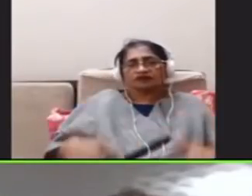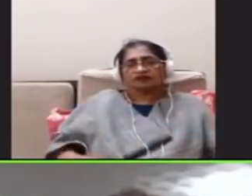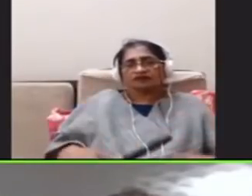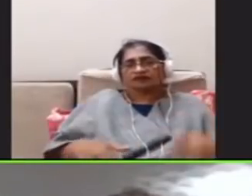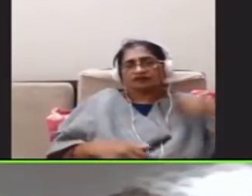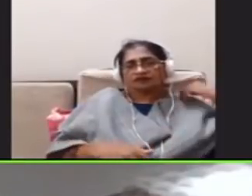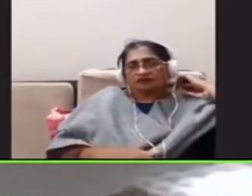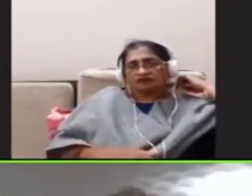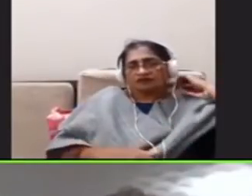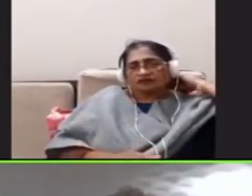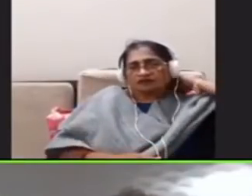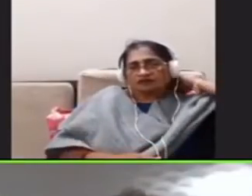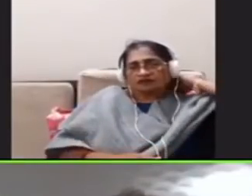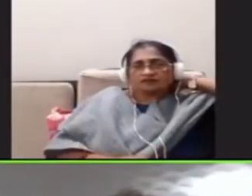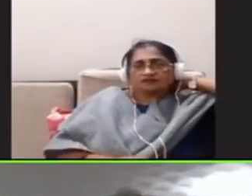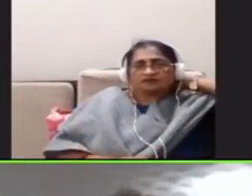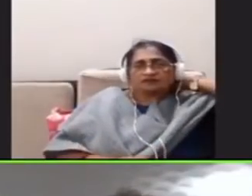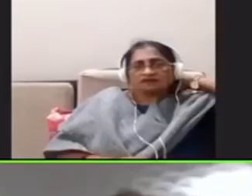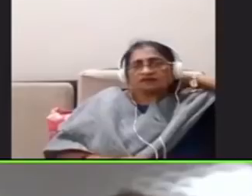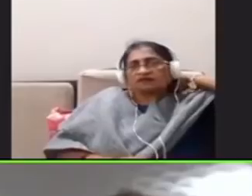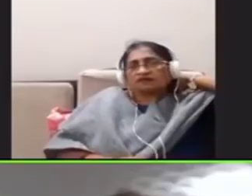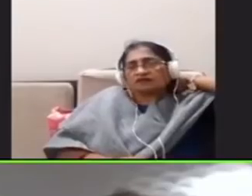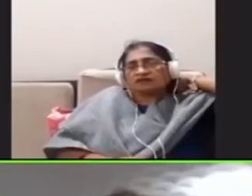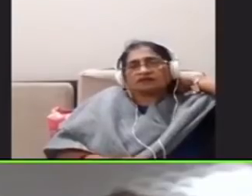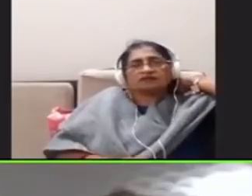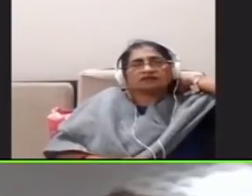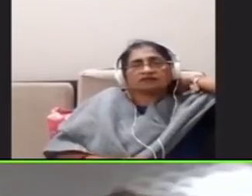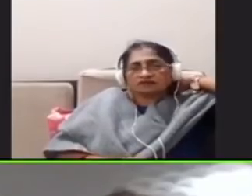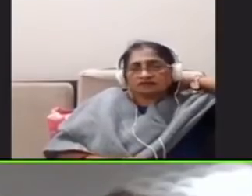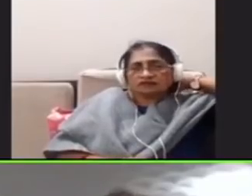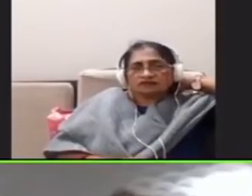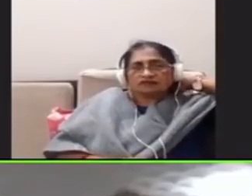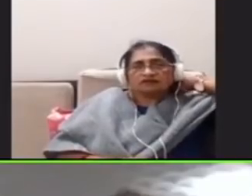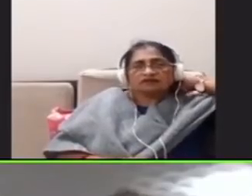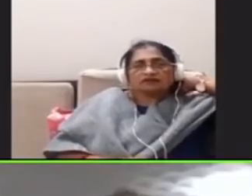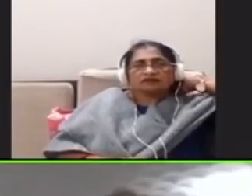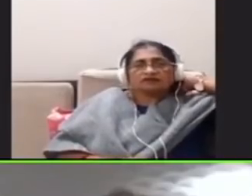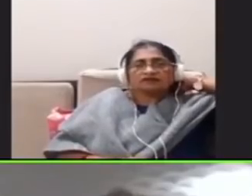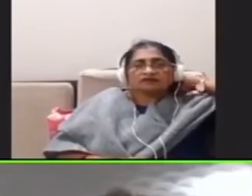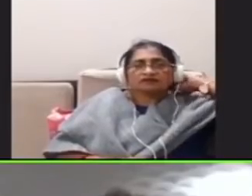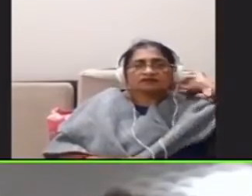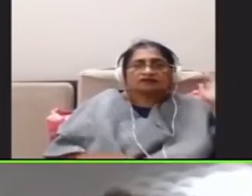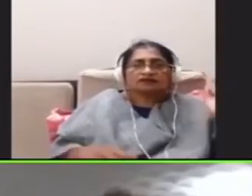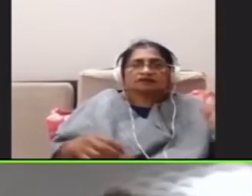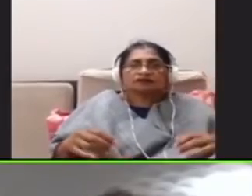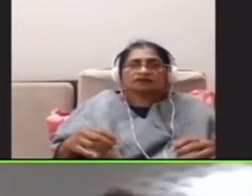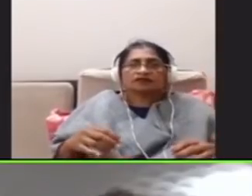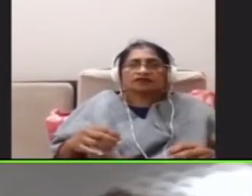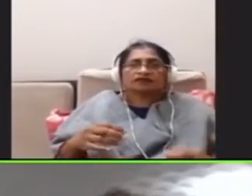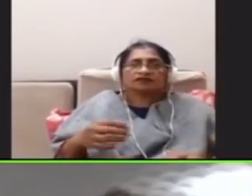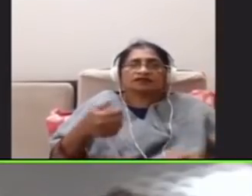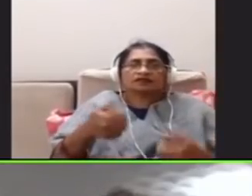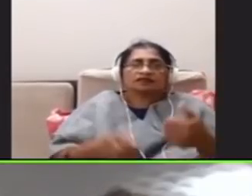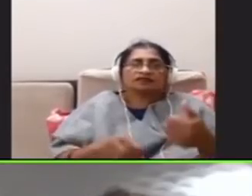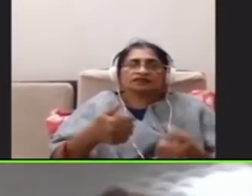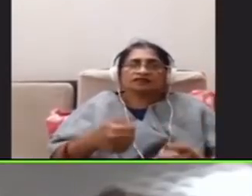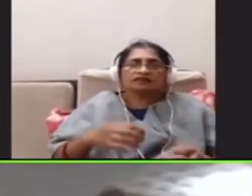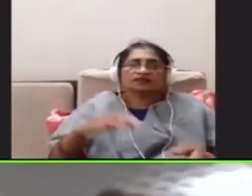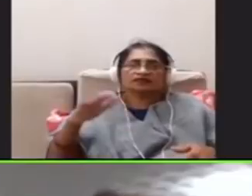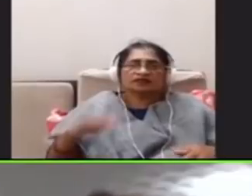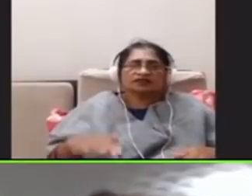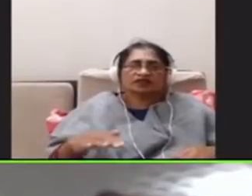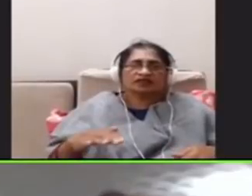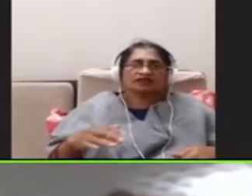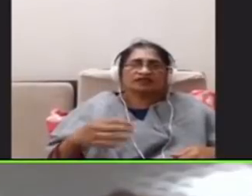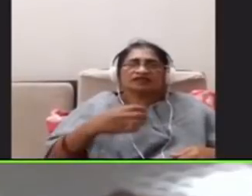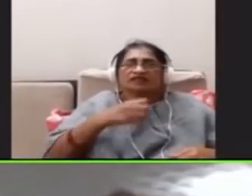all round forms of exercise. As you said, you've already highlighted that, you know, I took up competition at a young age, worked my way up